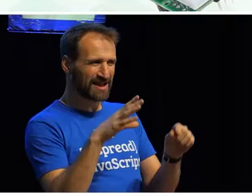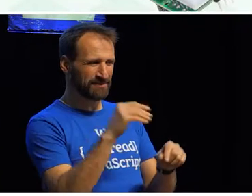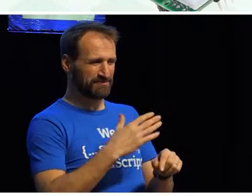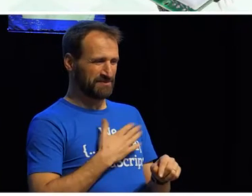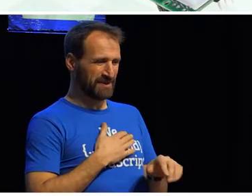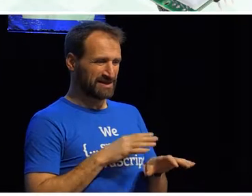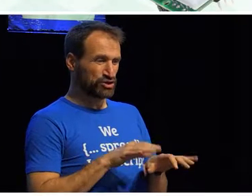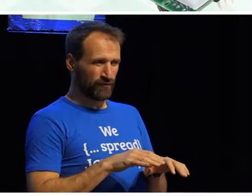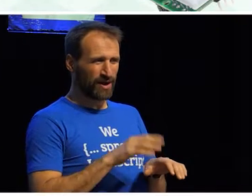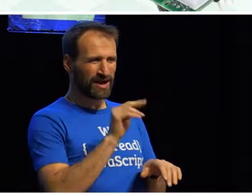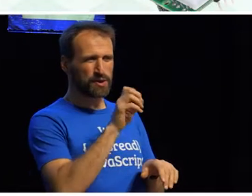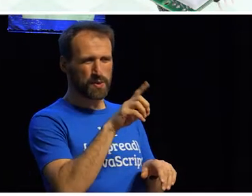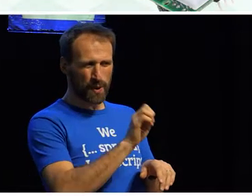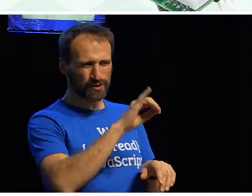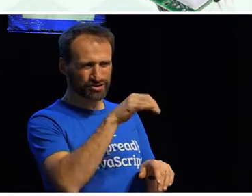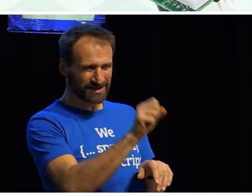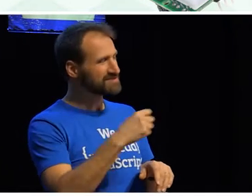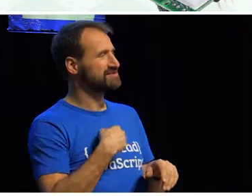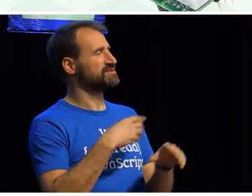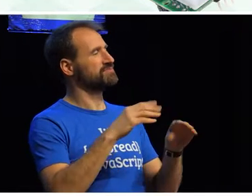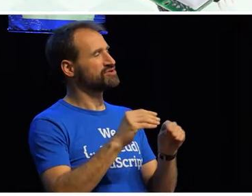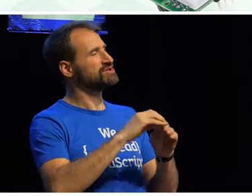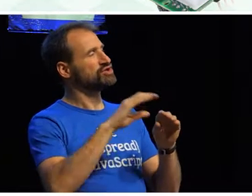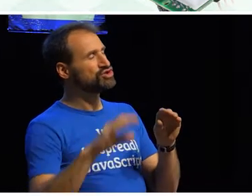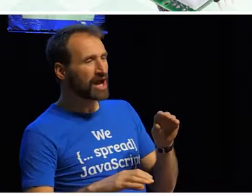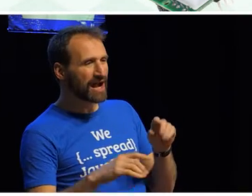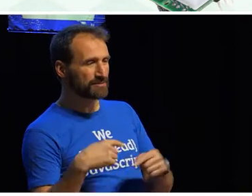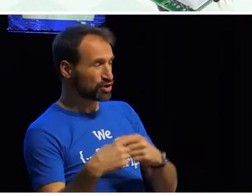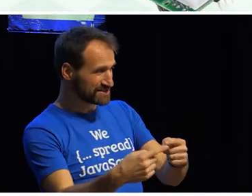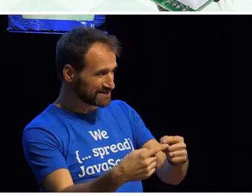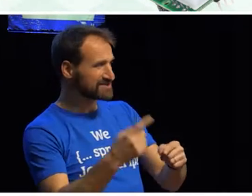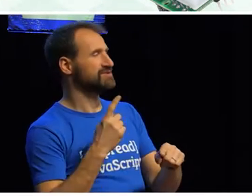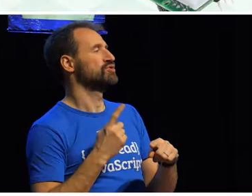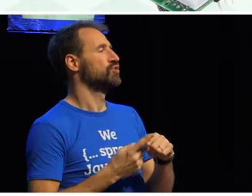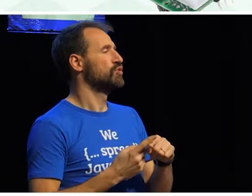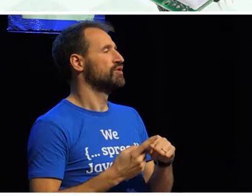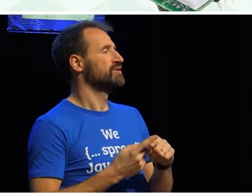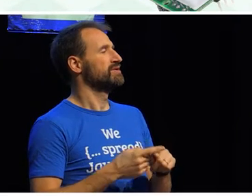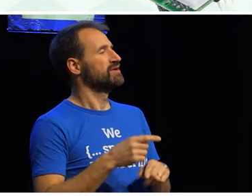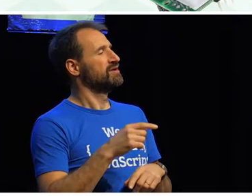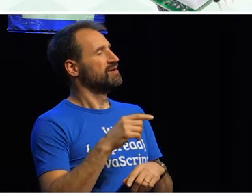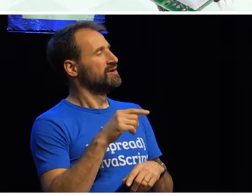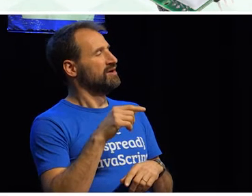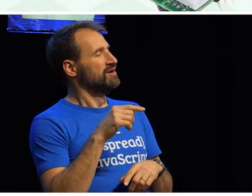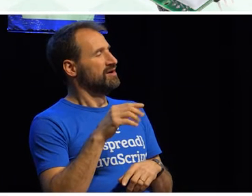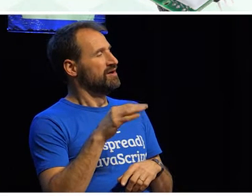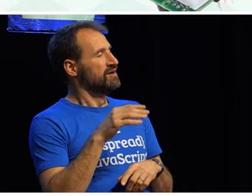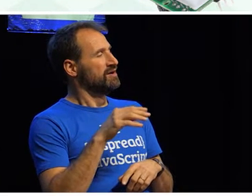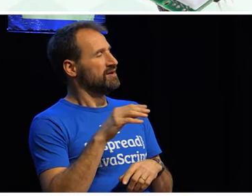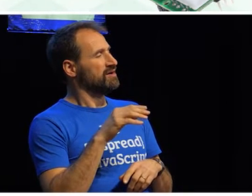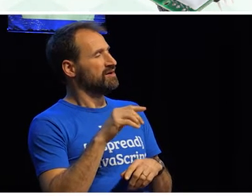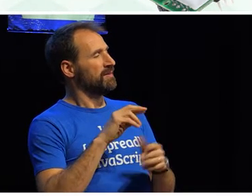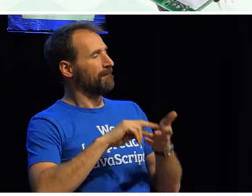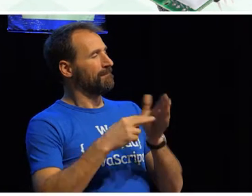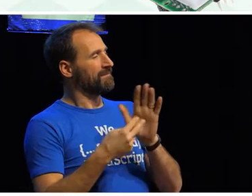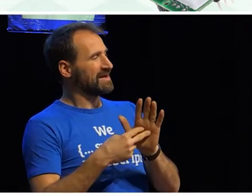software with Node.js, I'm using child process and spawn method. So this method spawns a new process with a given